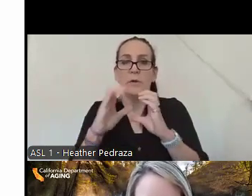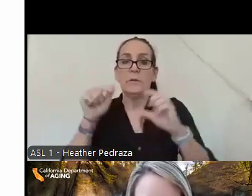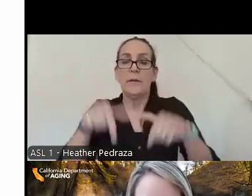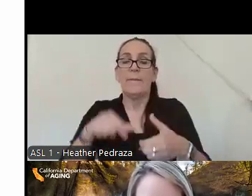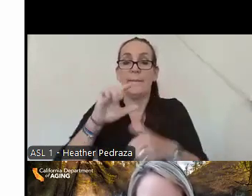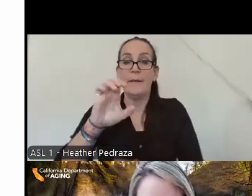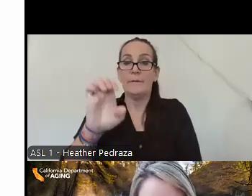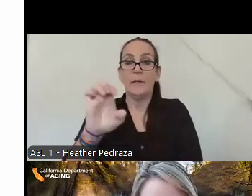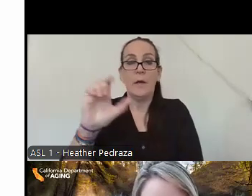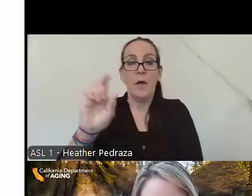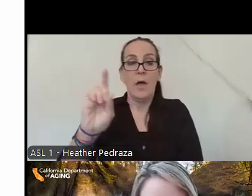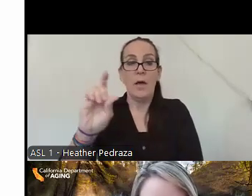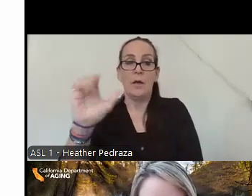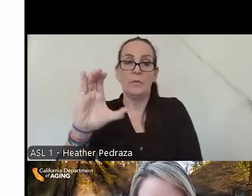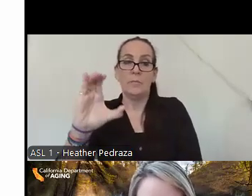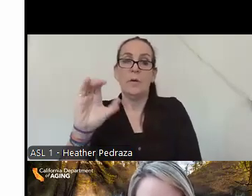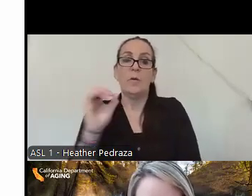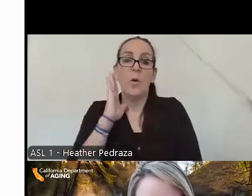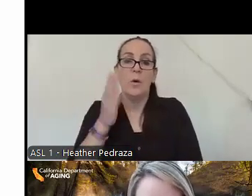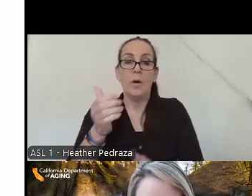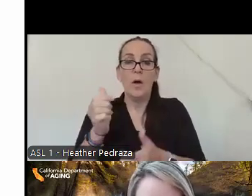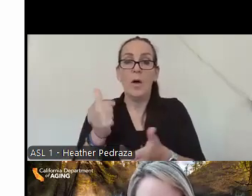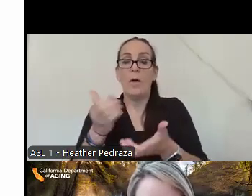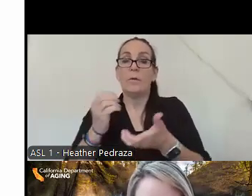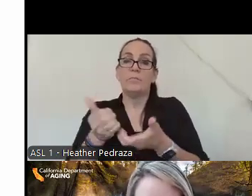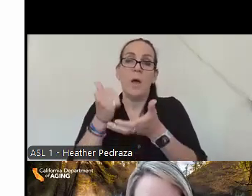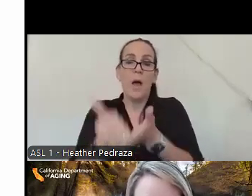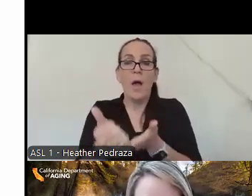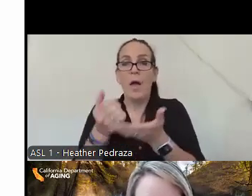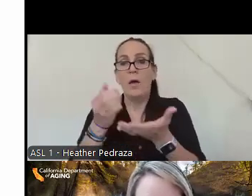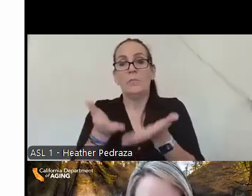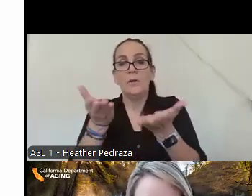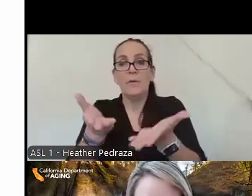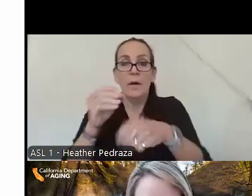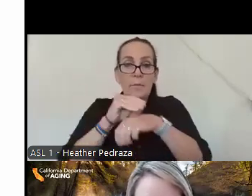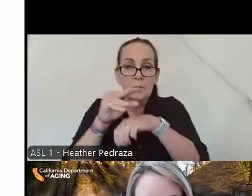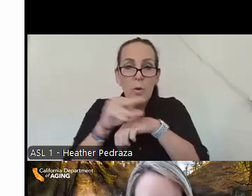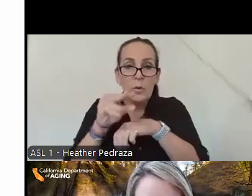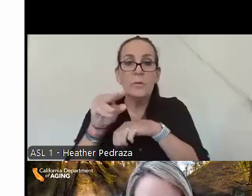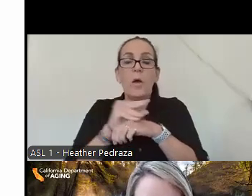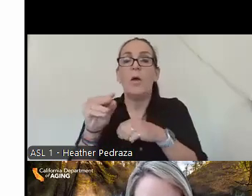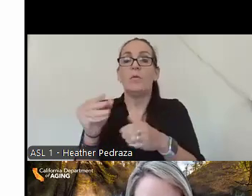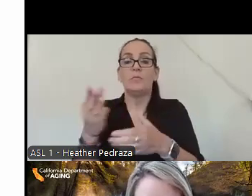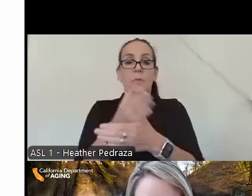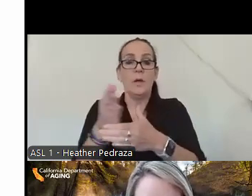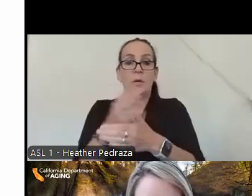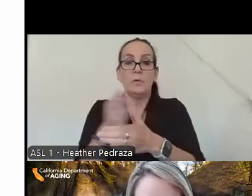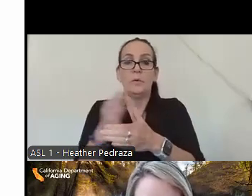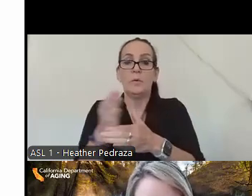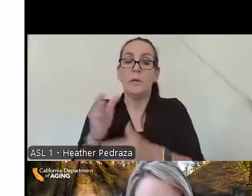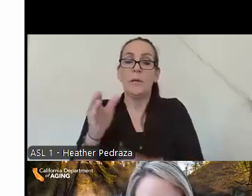liaison between our Aging and Disability Lived Experience Advisory Board and the other